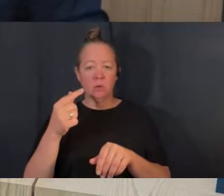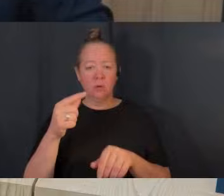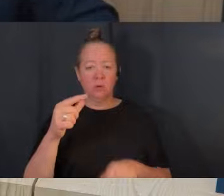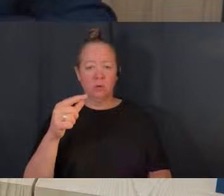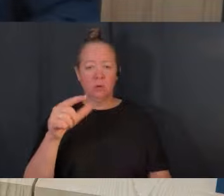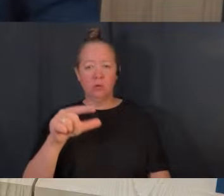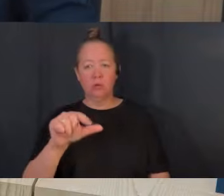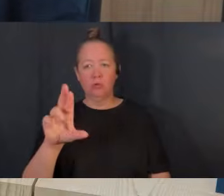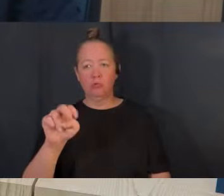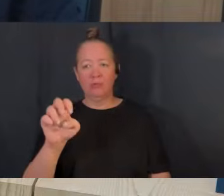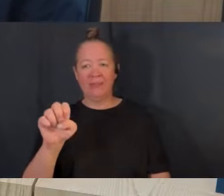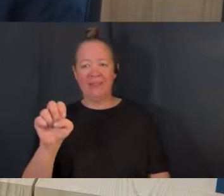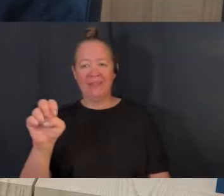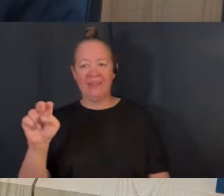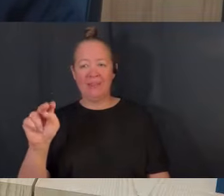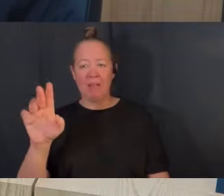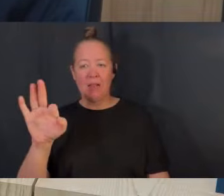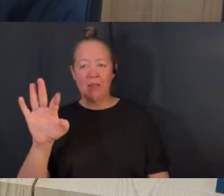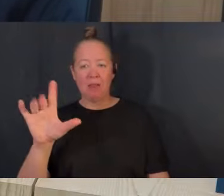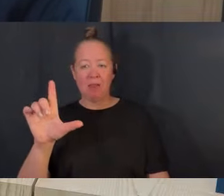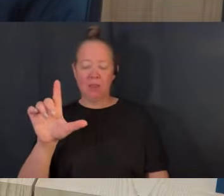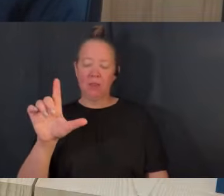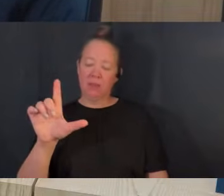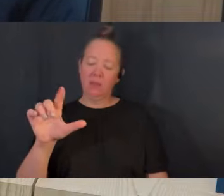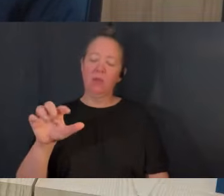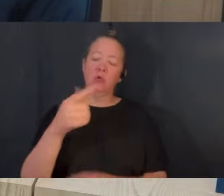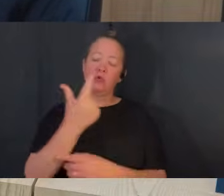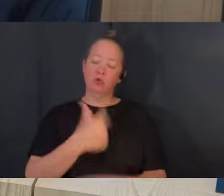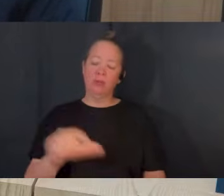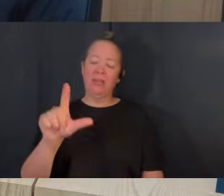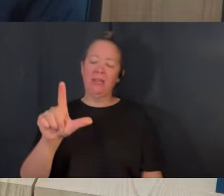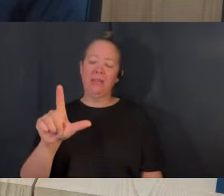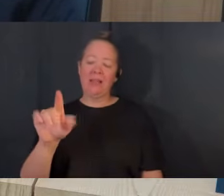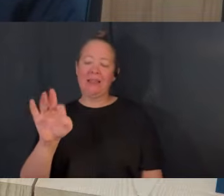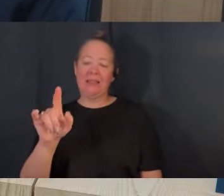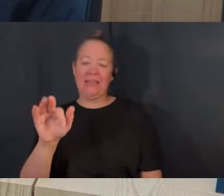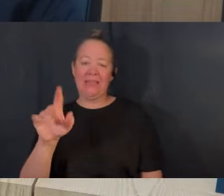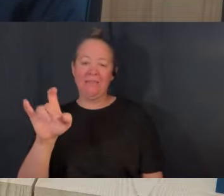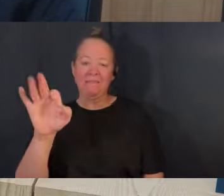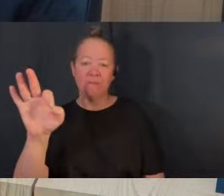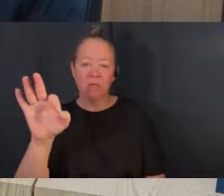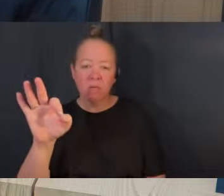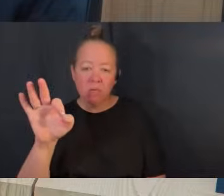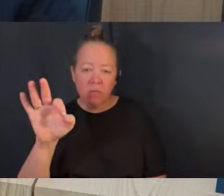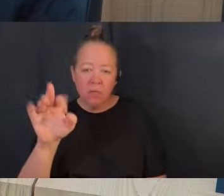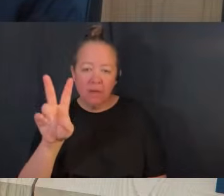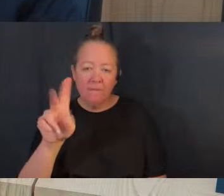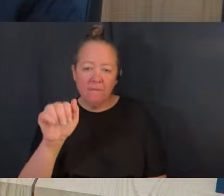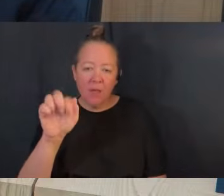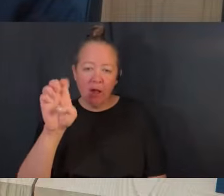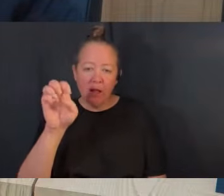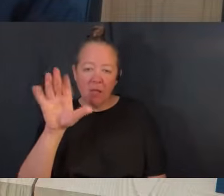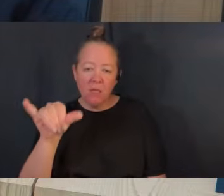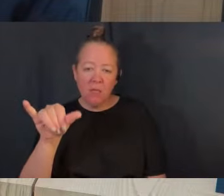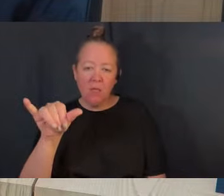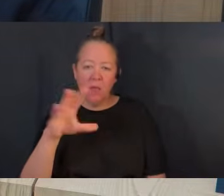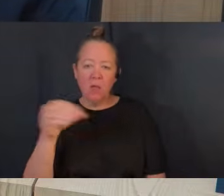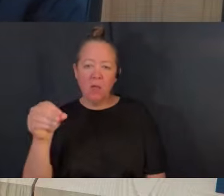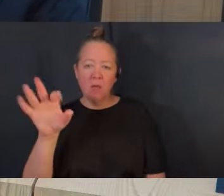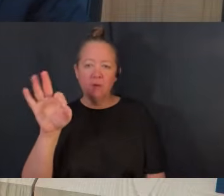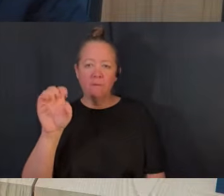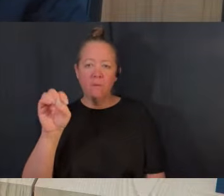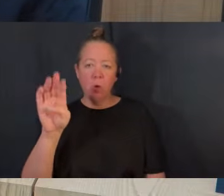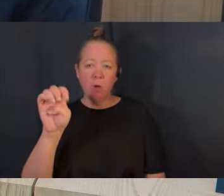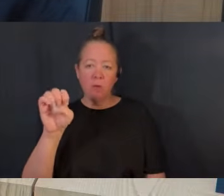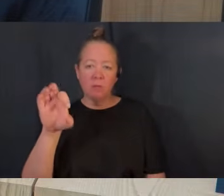on your mind at that time. So Saturday, June 13th, 3 o'clock.